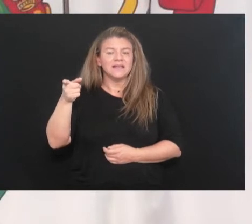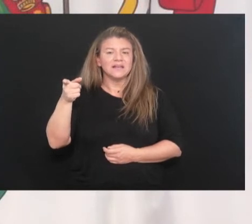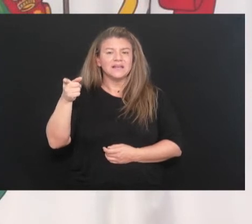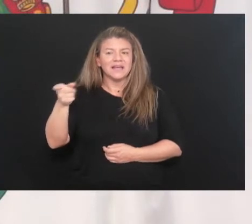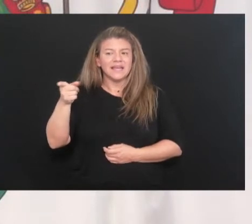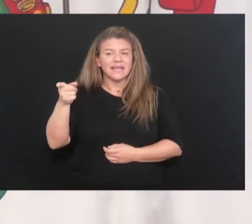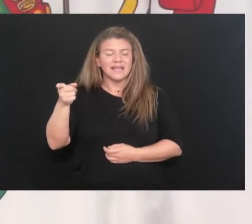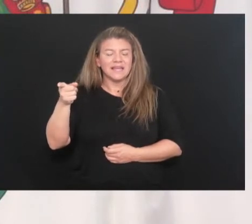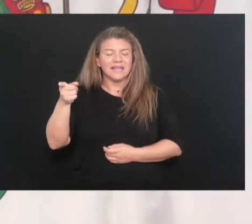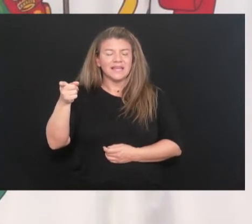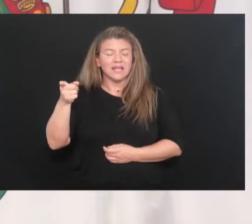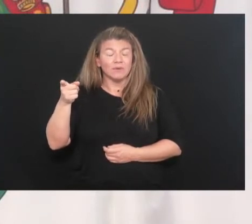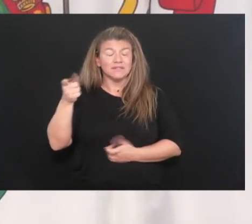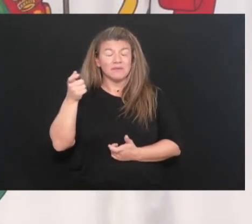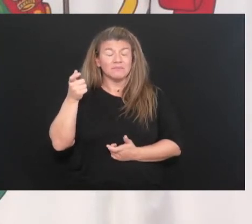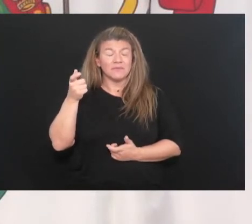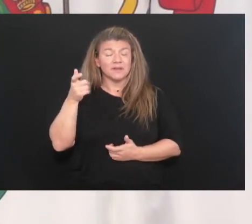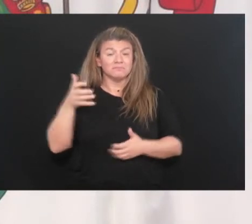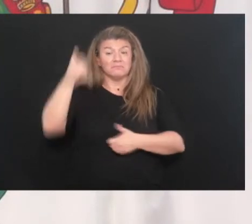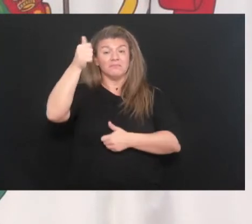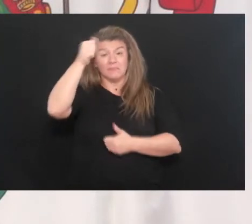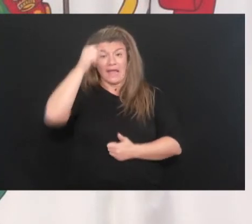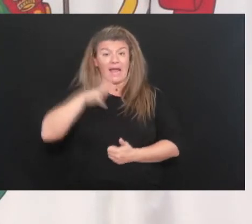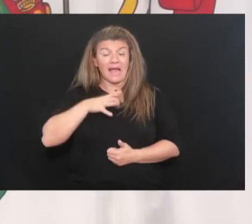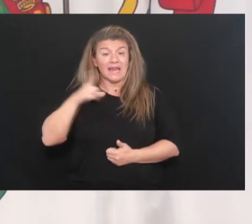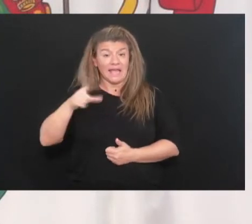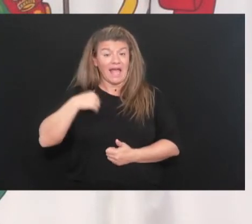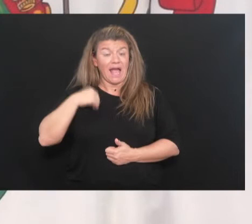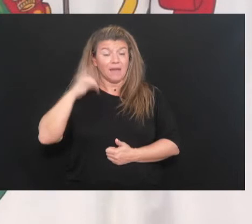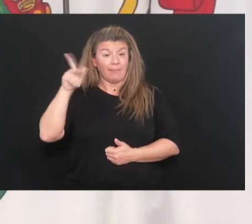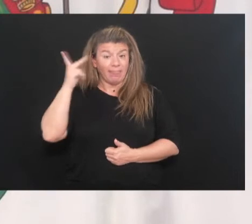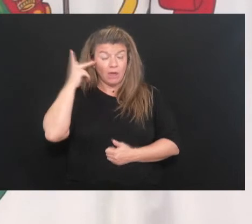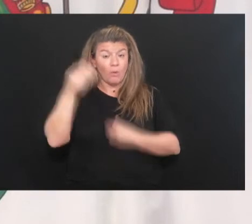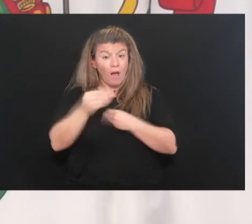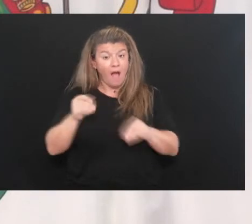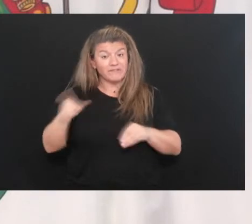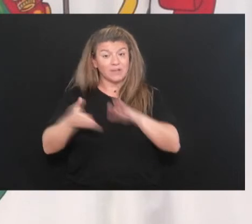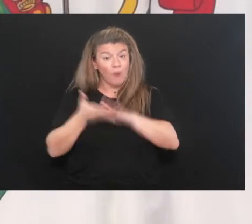he was a prominent guy, ran for political office and everything, and